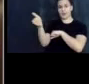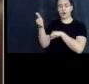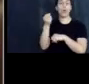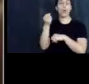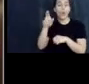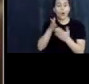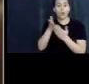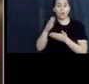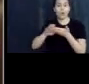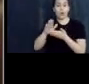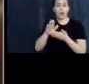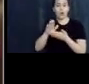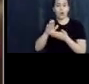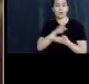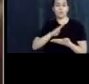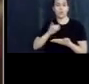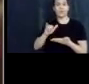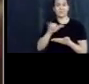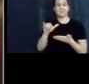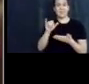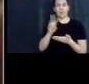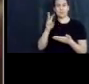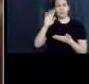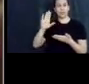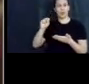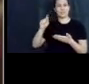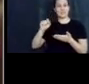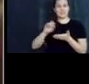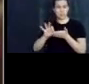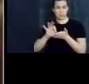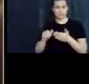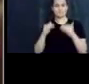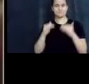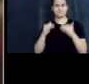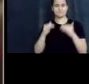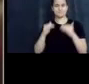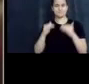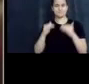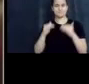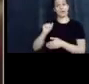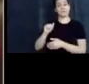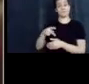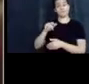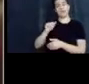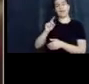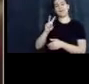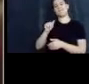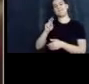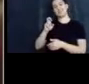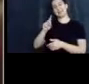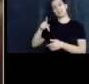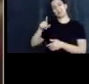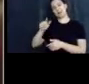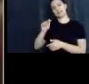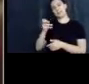at. And then for advanced placement for Lamar, we just require a 3 for most AP tests to be